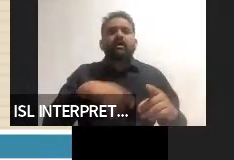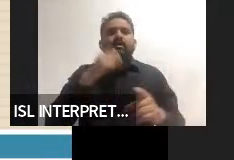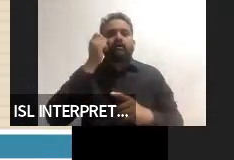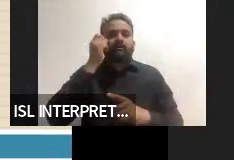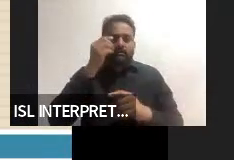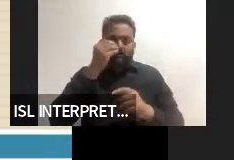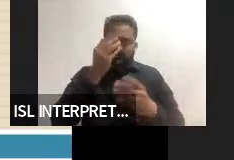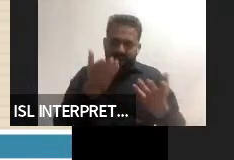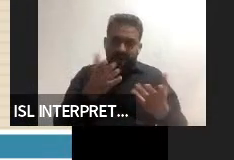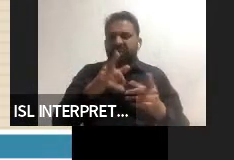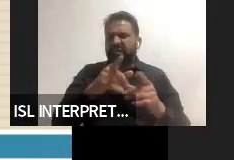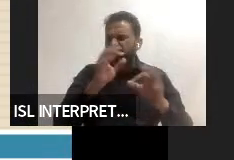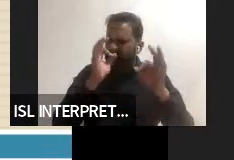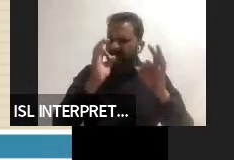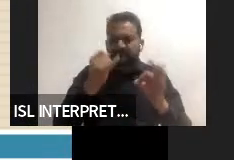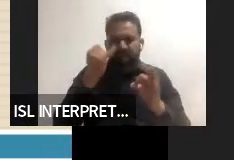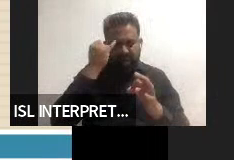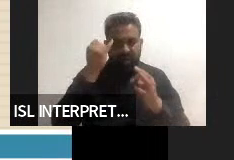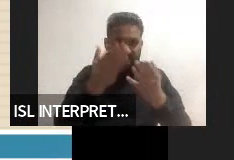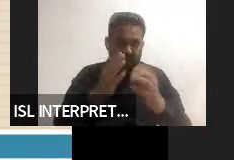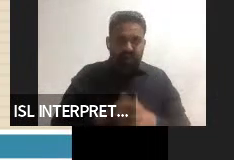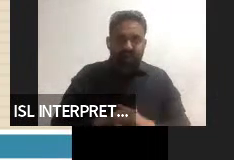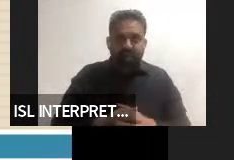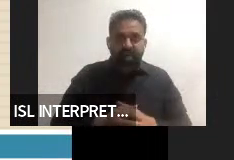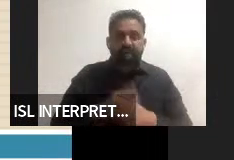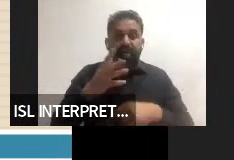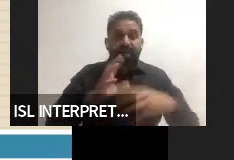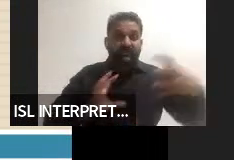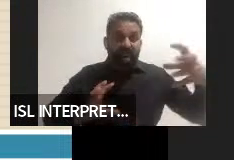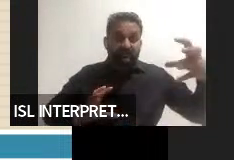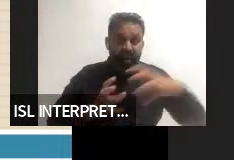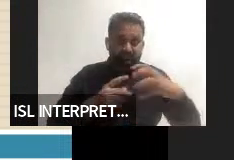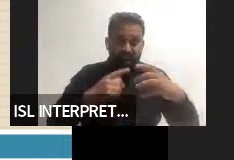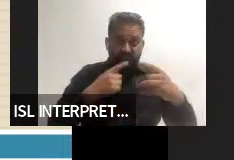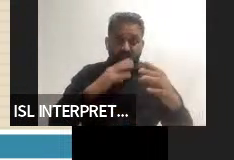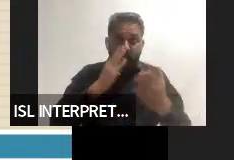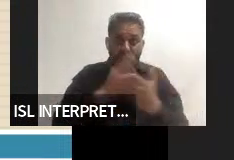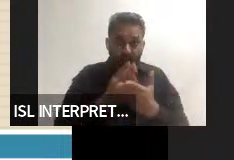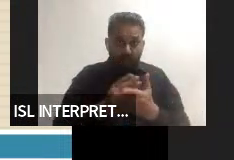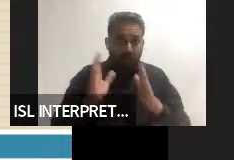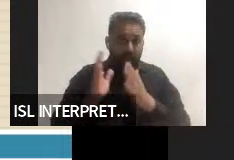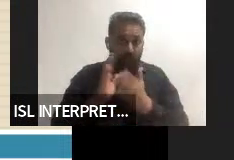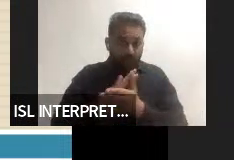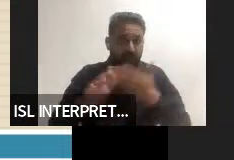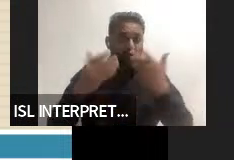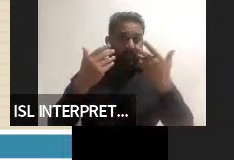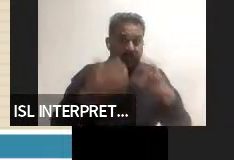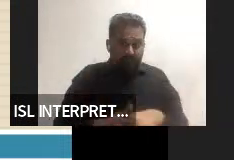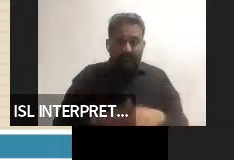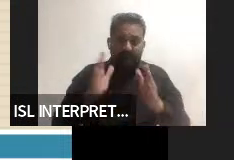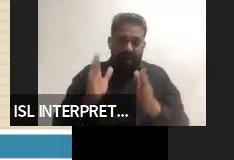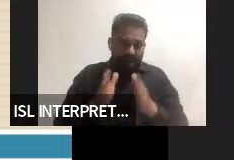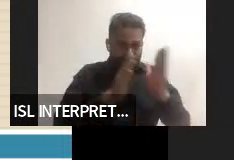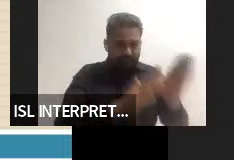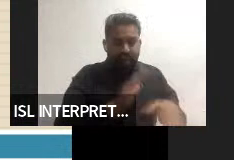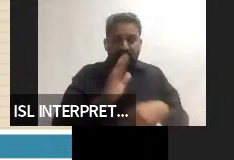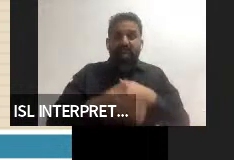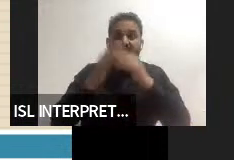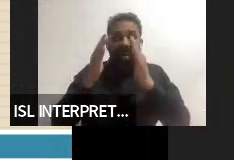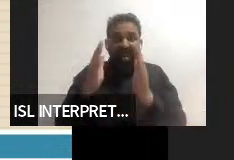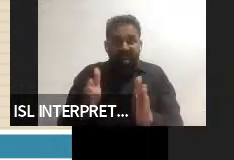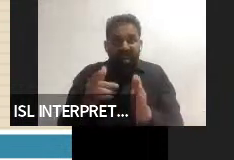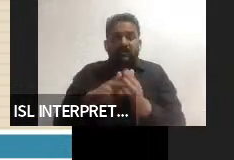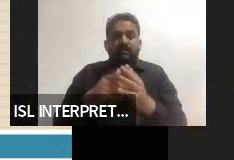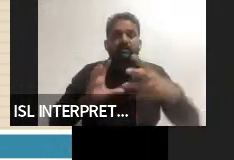behind that. After summary of facts, teams also write summary of argument. On issue one, say